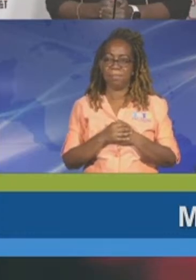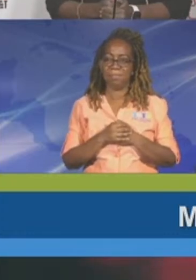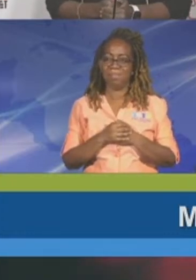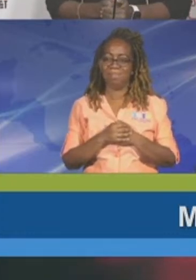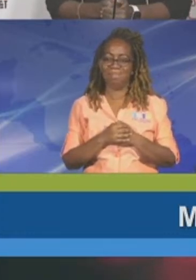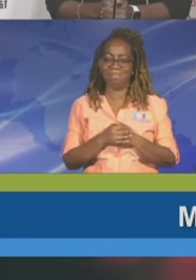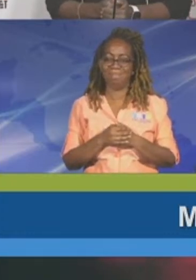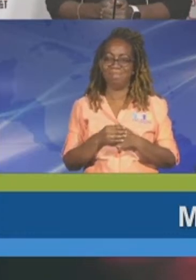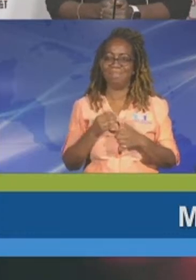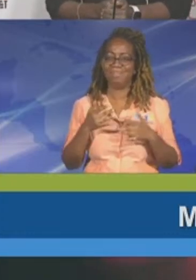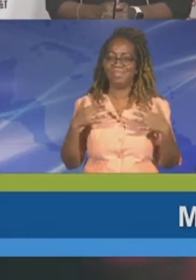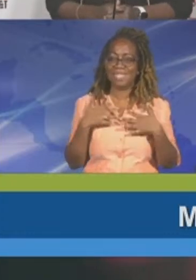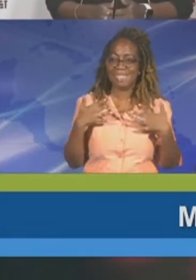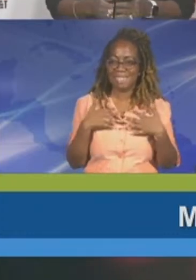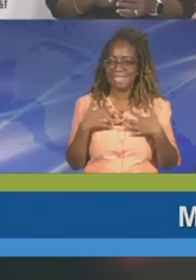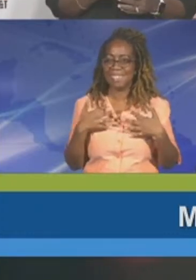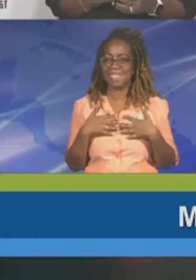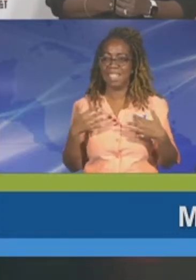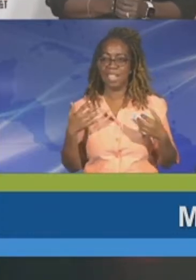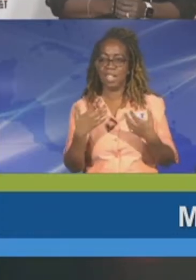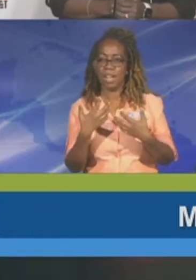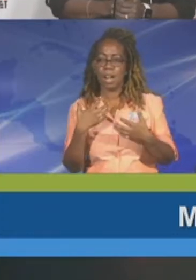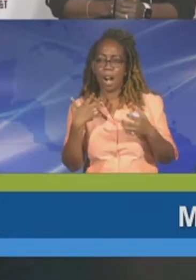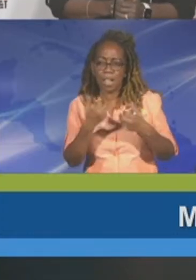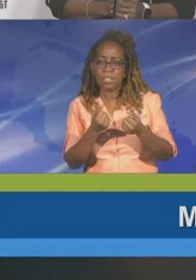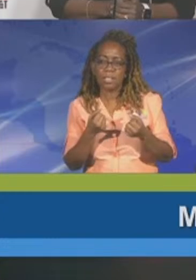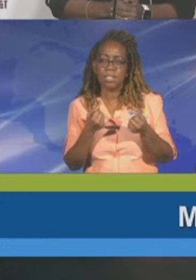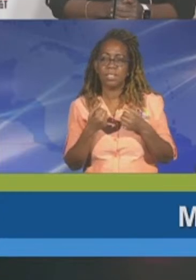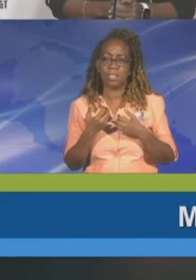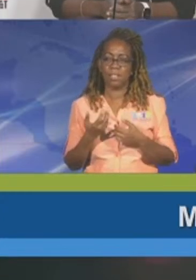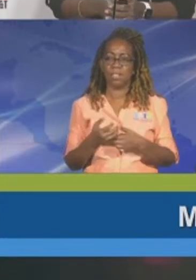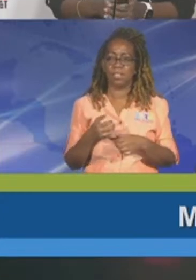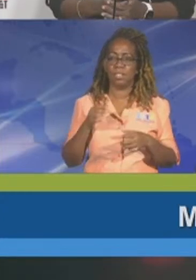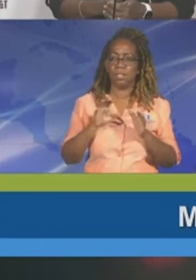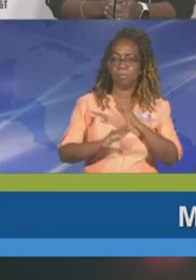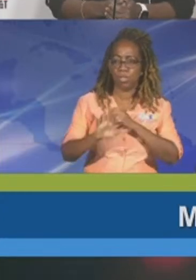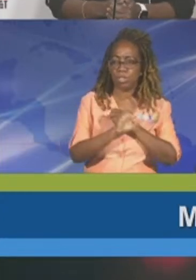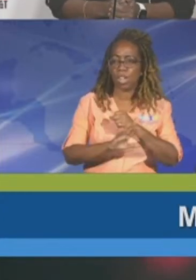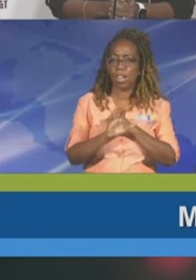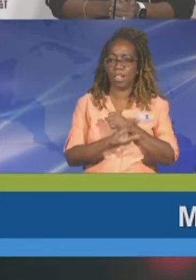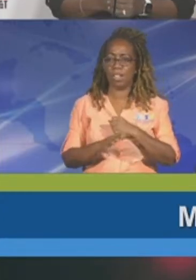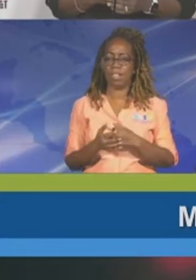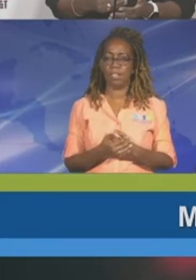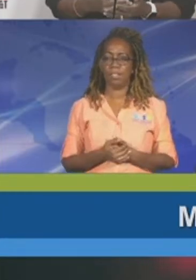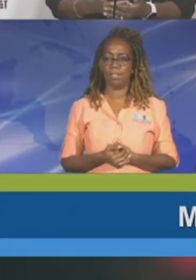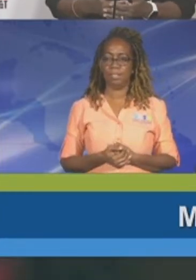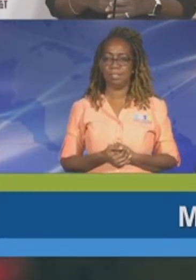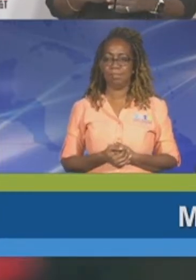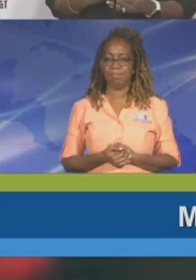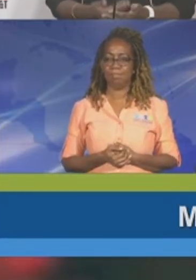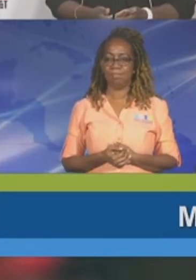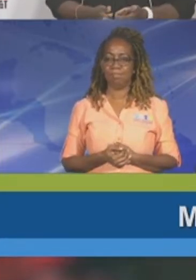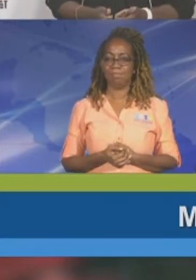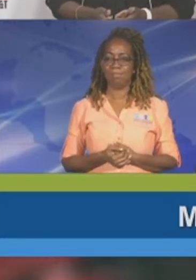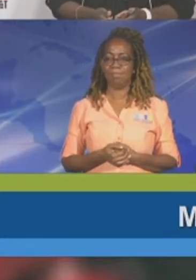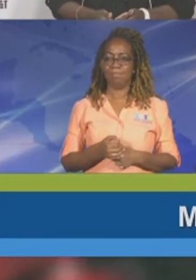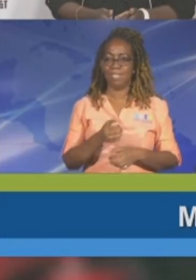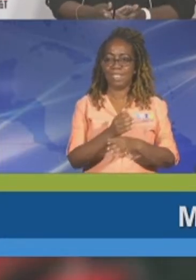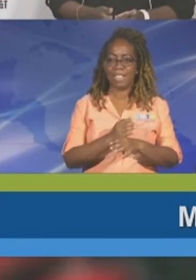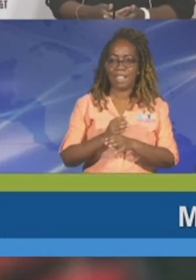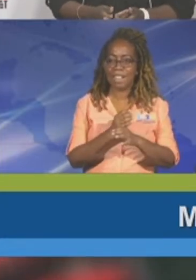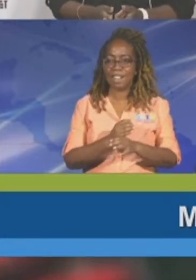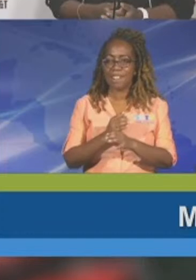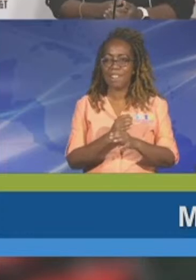All of those are risk factors. But then we have protective factors such as a caring,